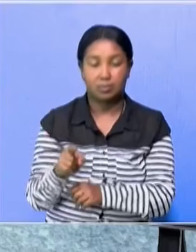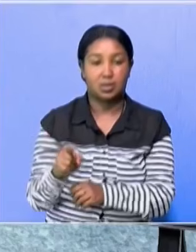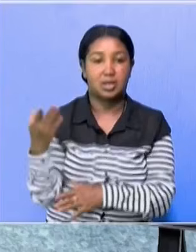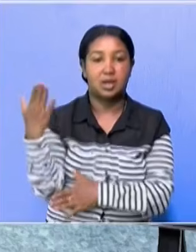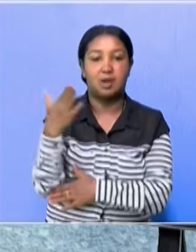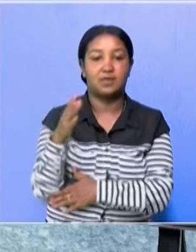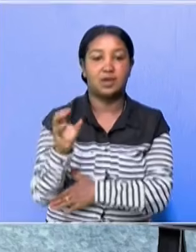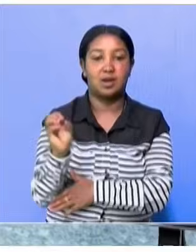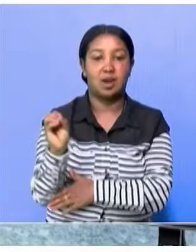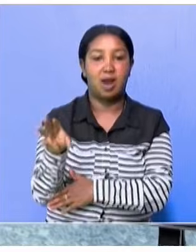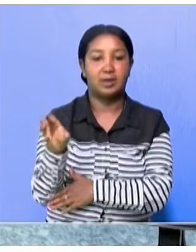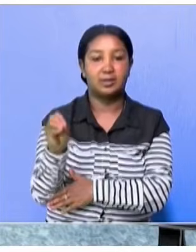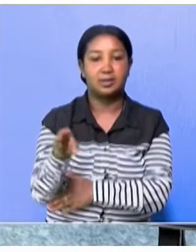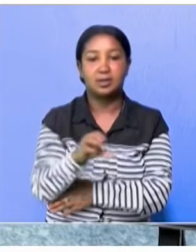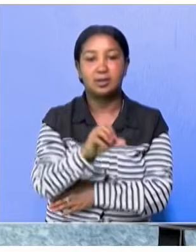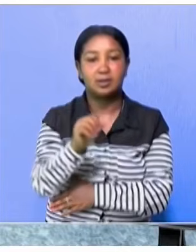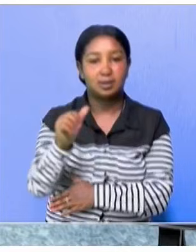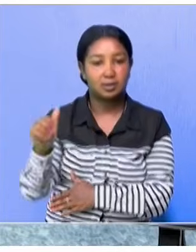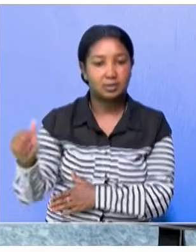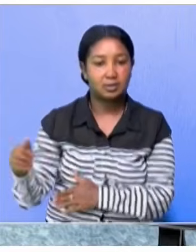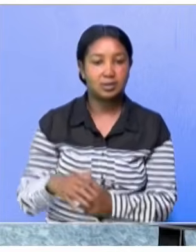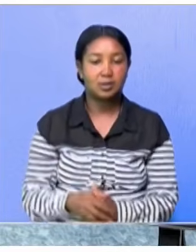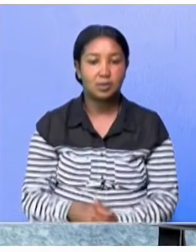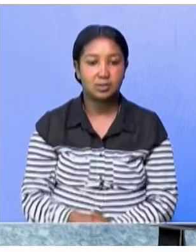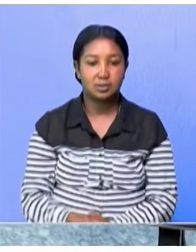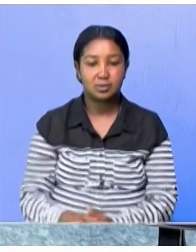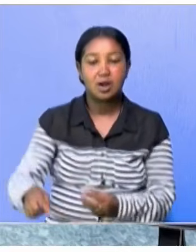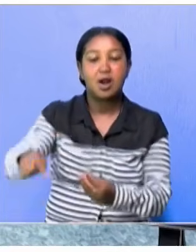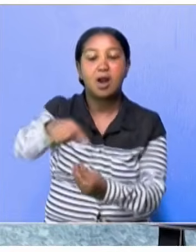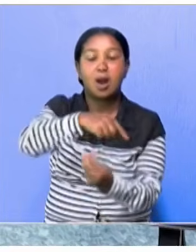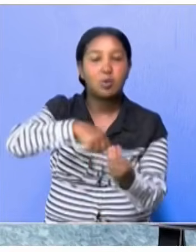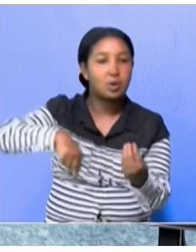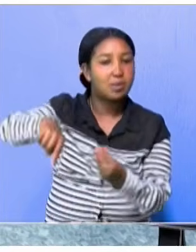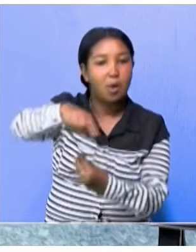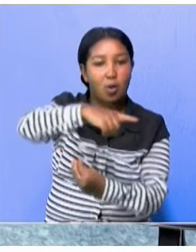The other one that is roundabout. Roundabout.